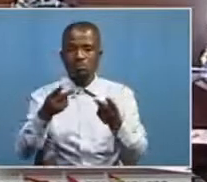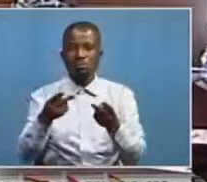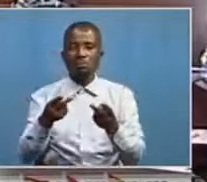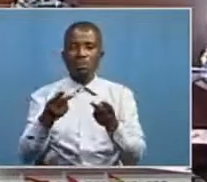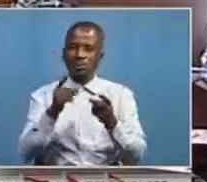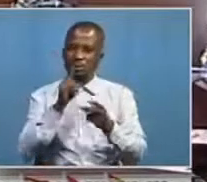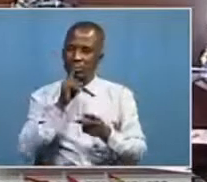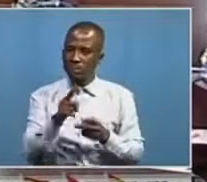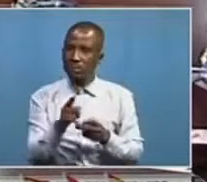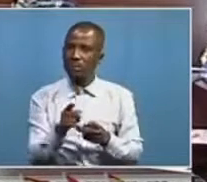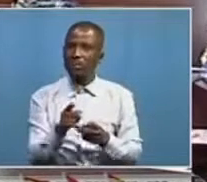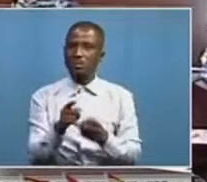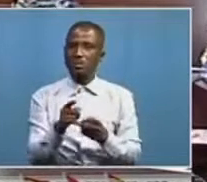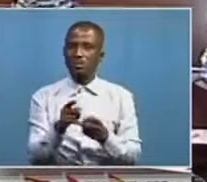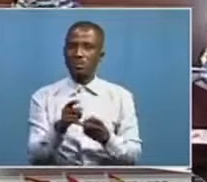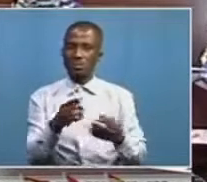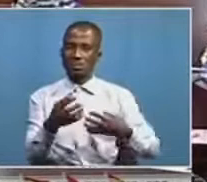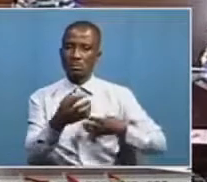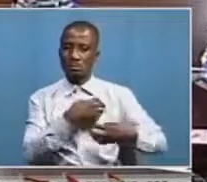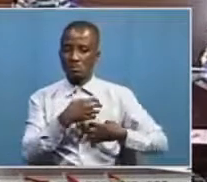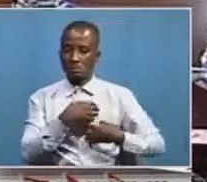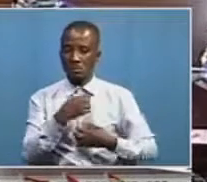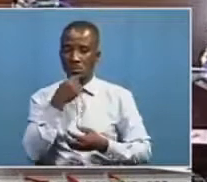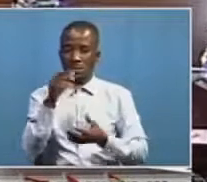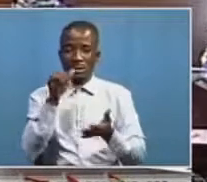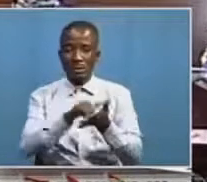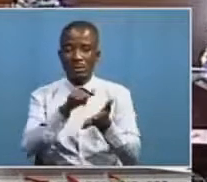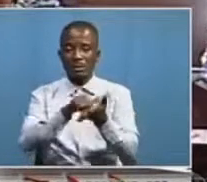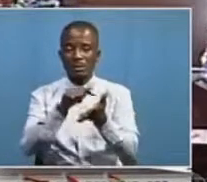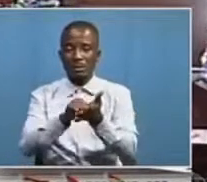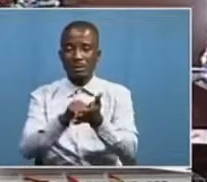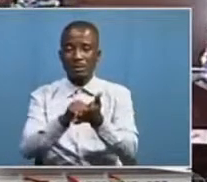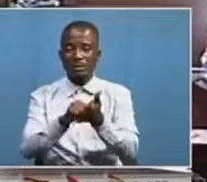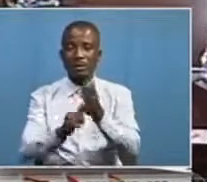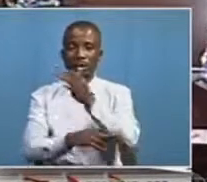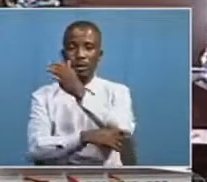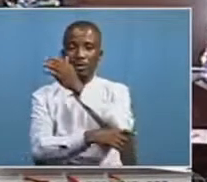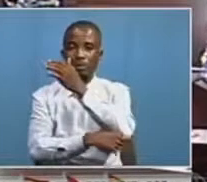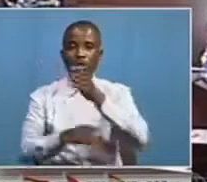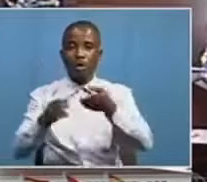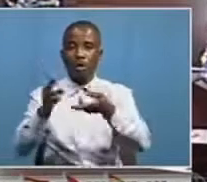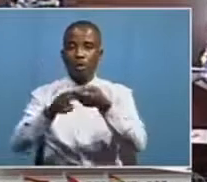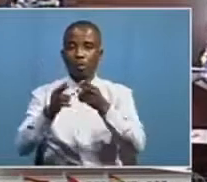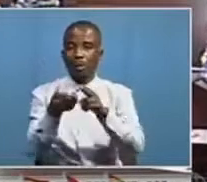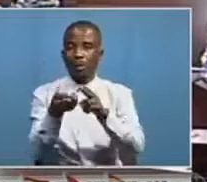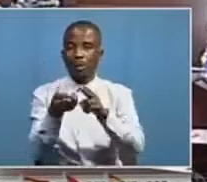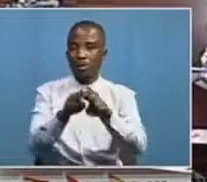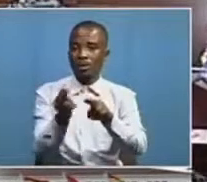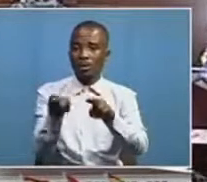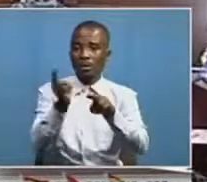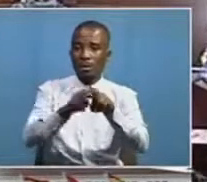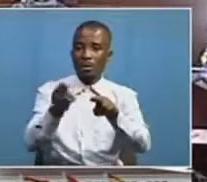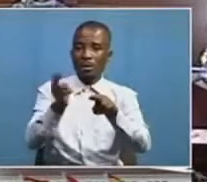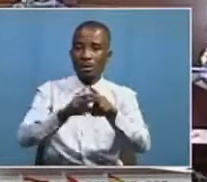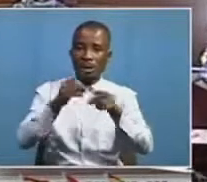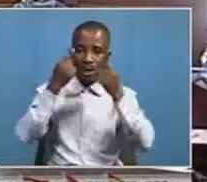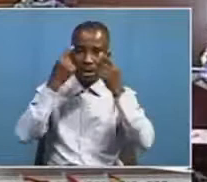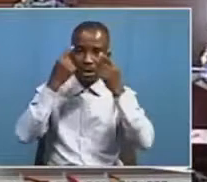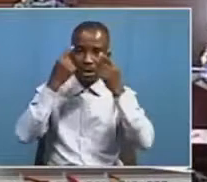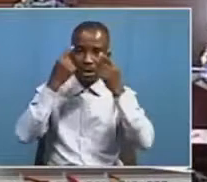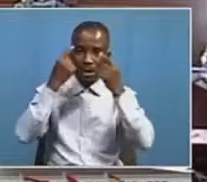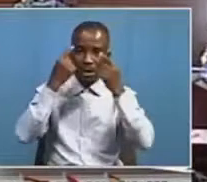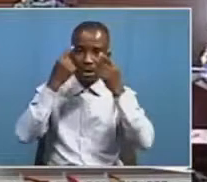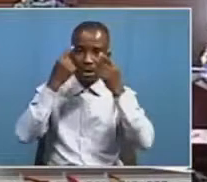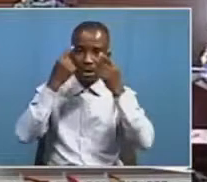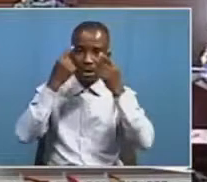though the pleadings of the petitioner alleges that the vote pardon took place in 32 constituencies,